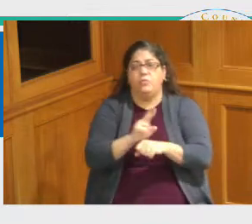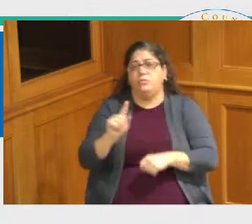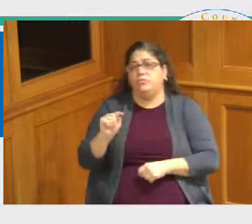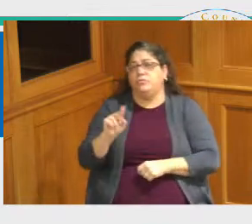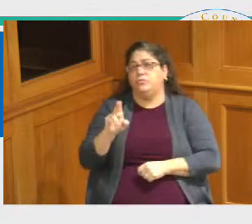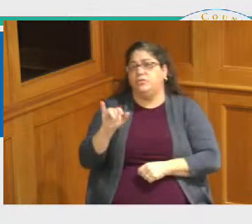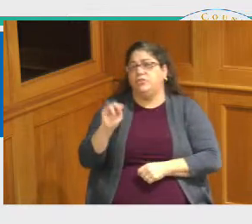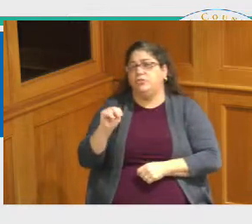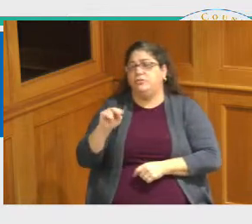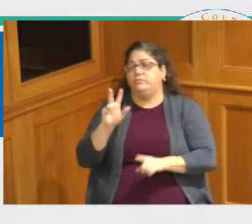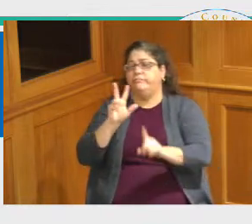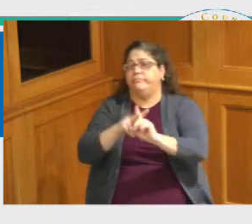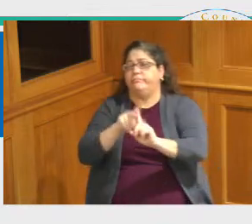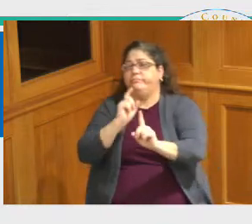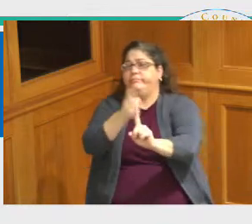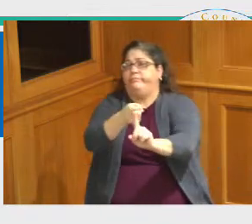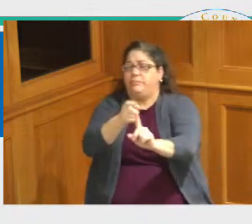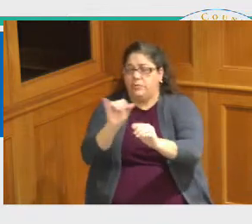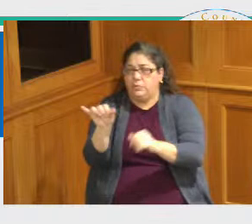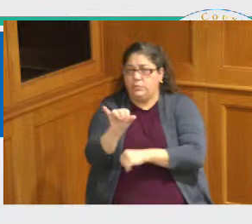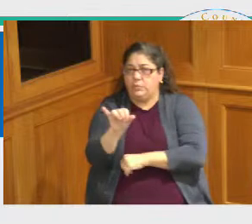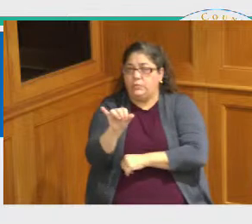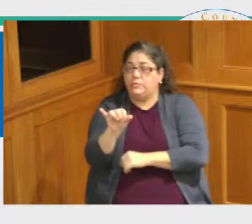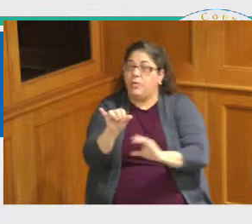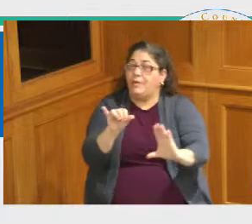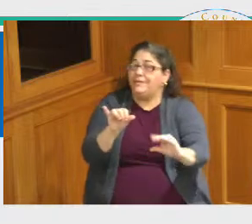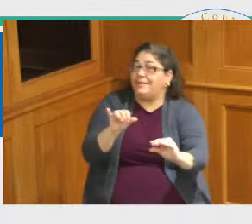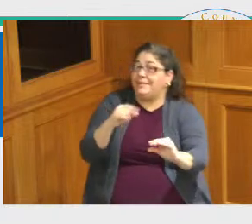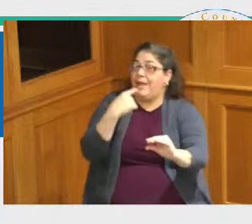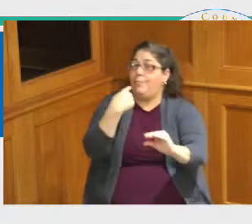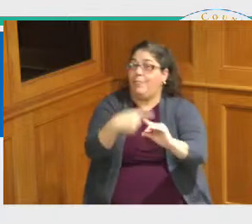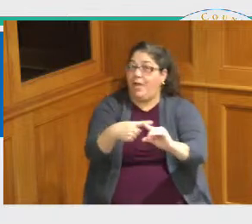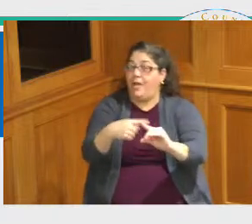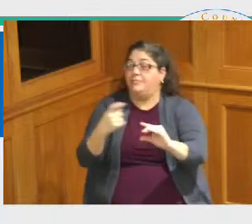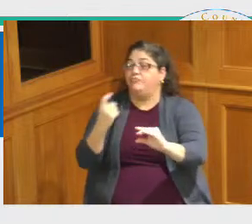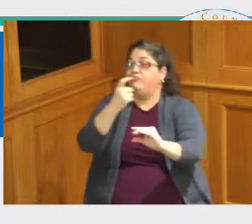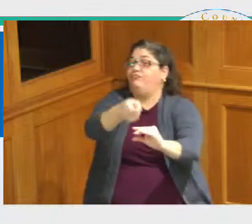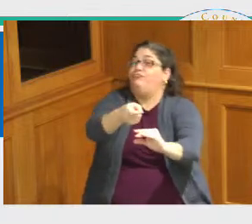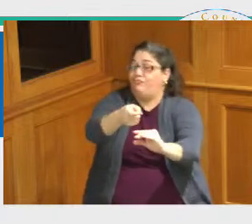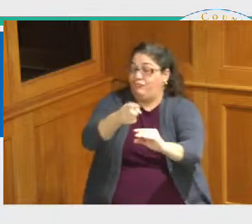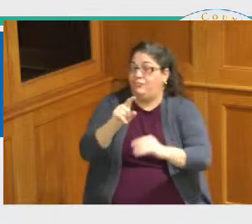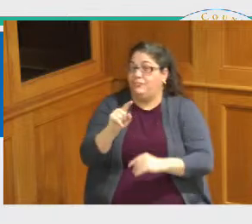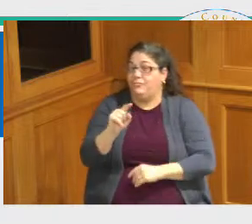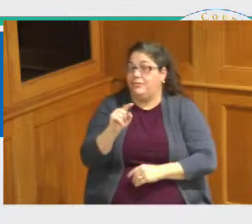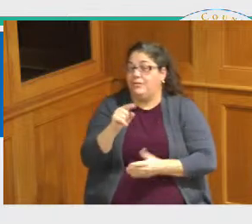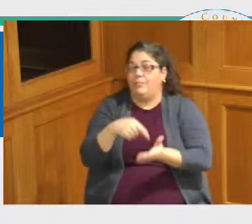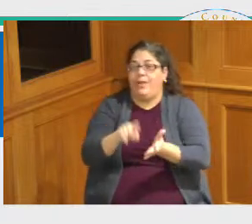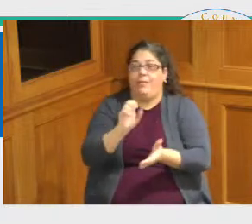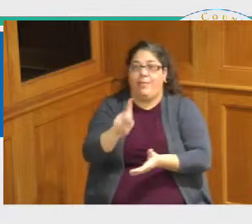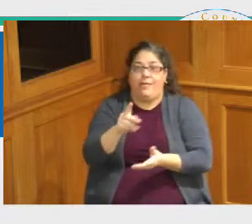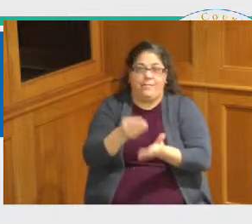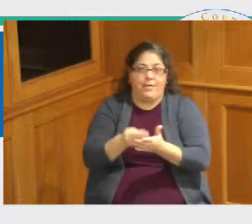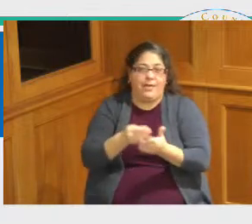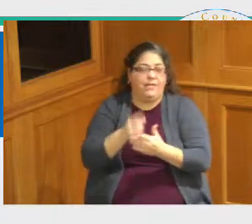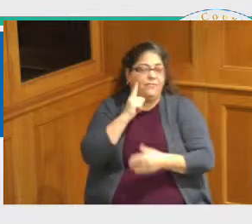tuition reimbursement. So quite a benefit for our employees.